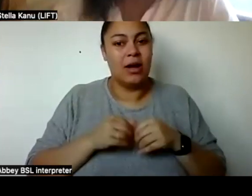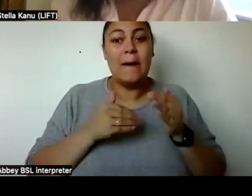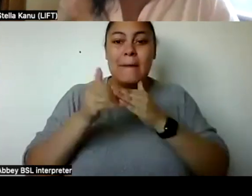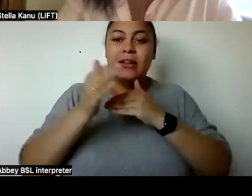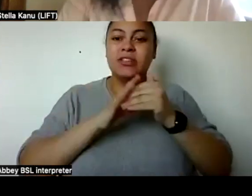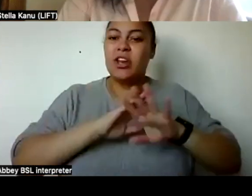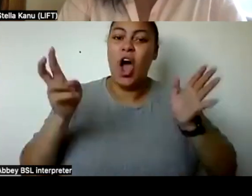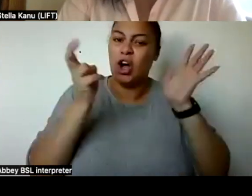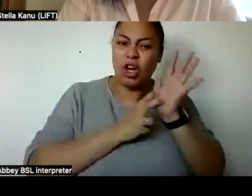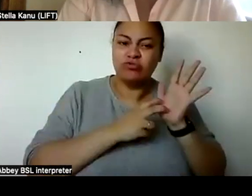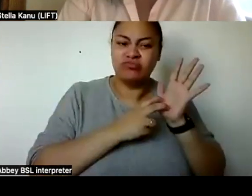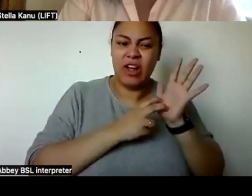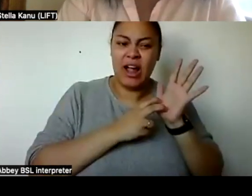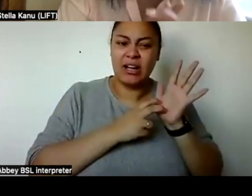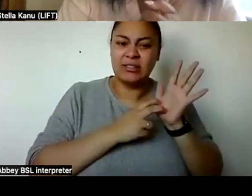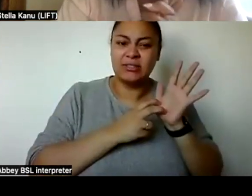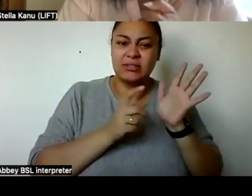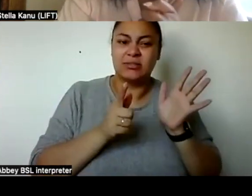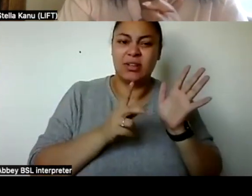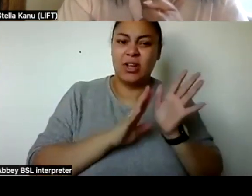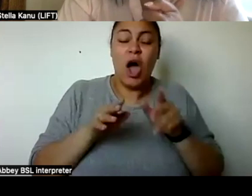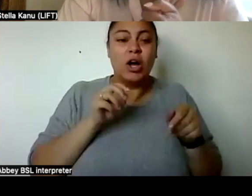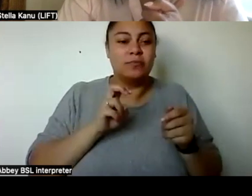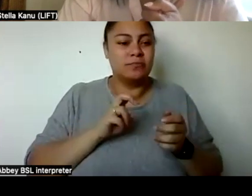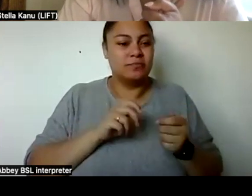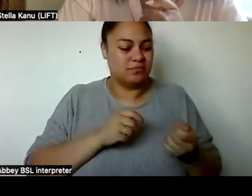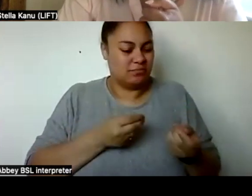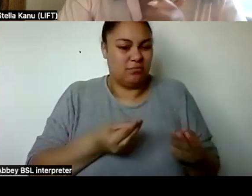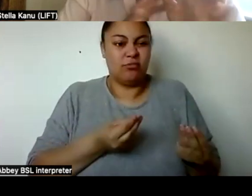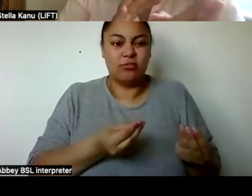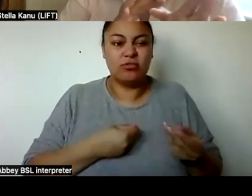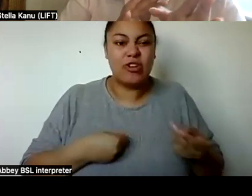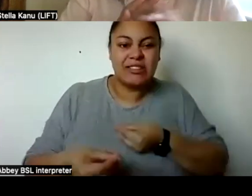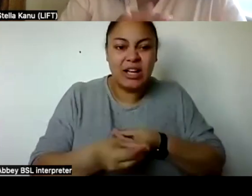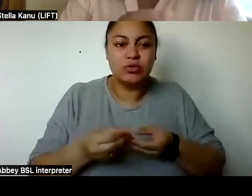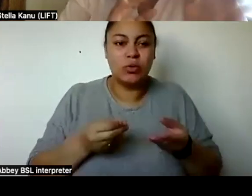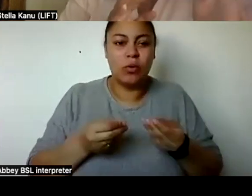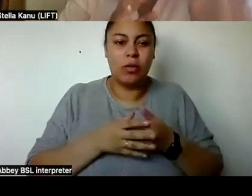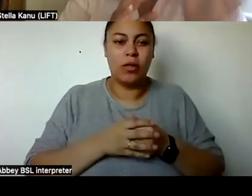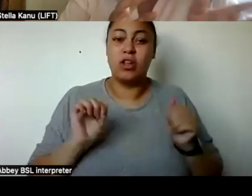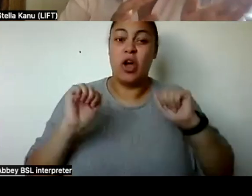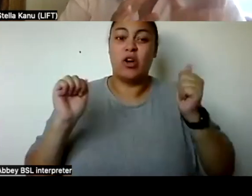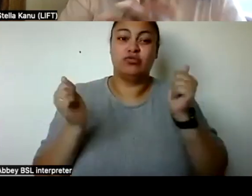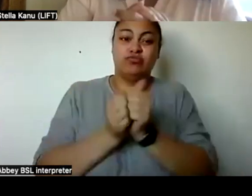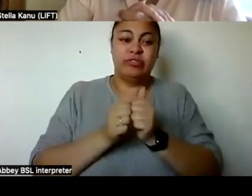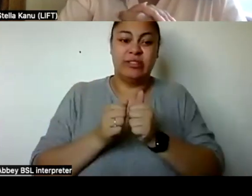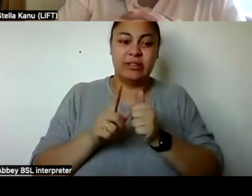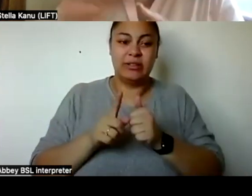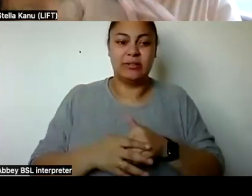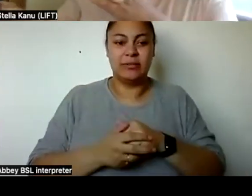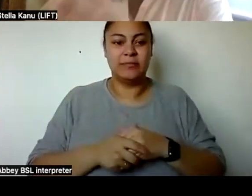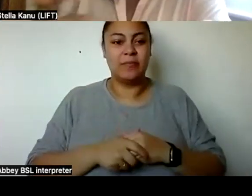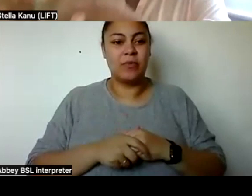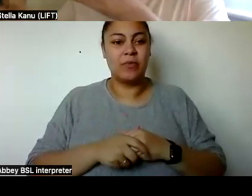a contract that is just transactional that you're kind of engaging and agreeing on. And I think that's really important in terms